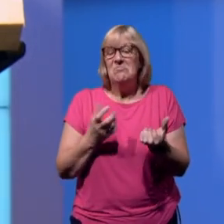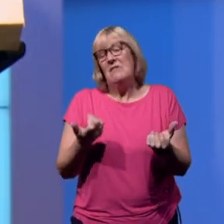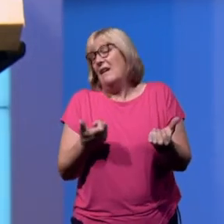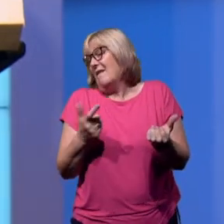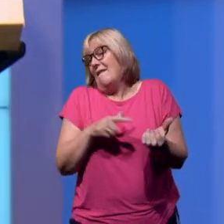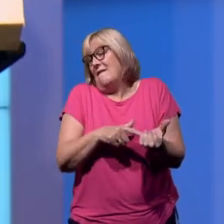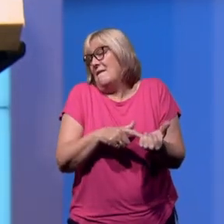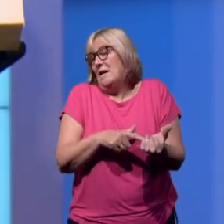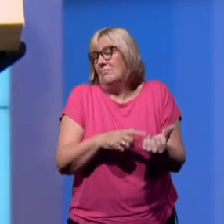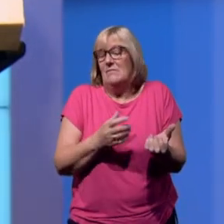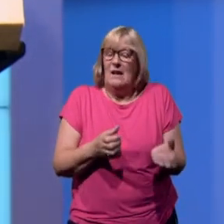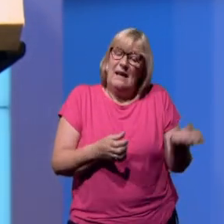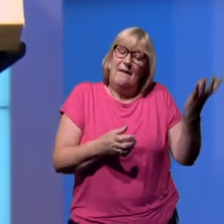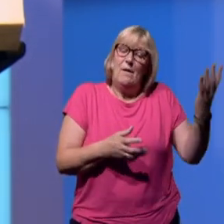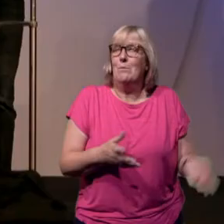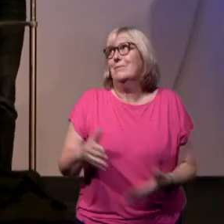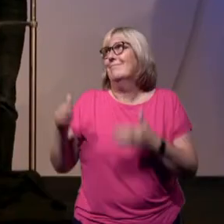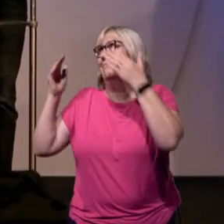world?